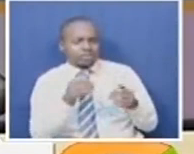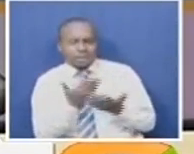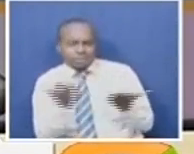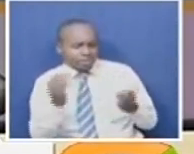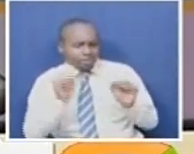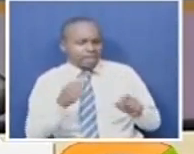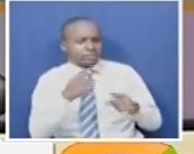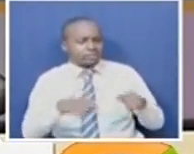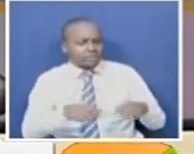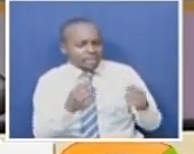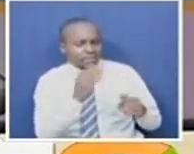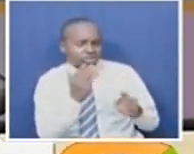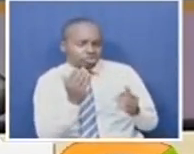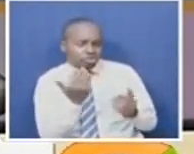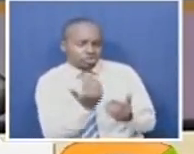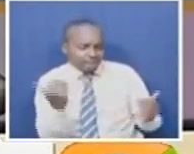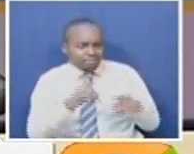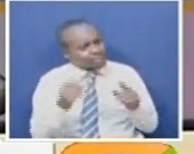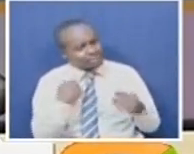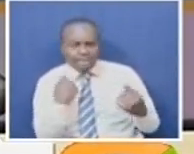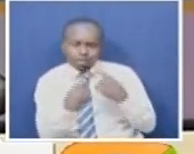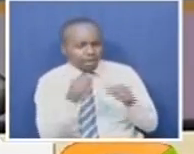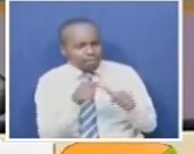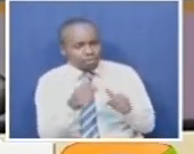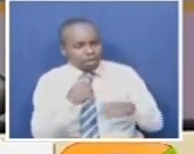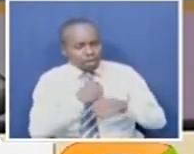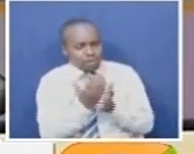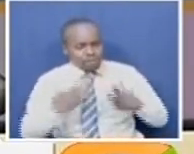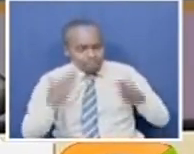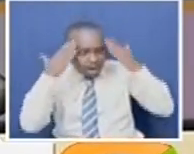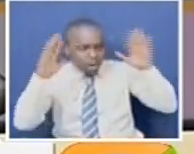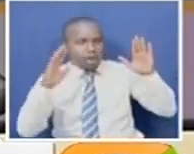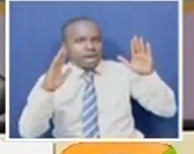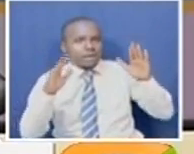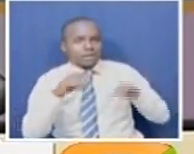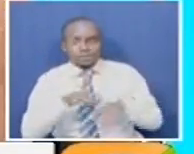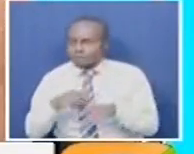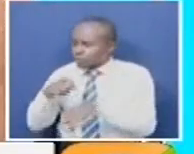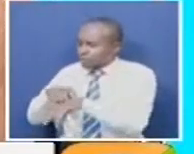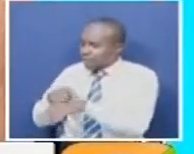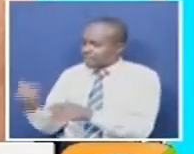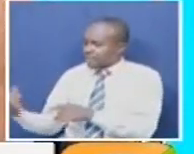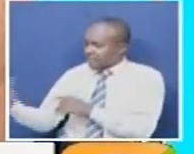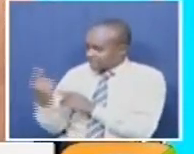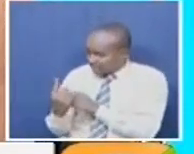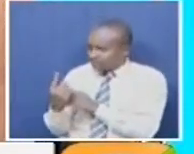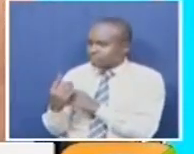it happens. So, you know, I just talk about it so people are aware this is something that happens. So when the child comes to you, who